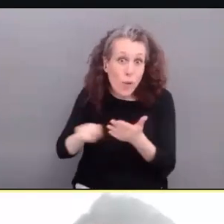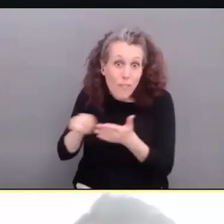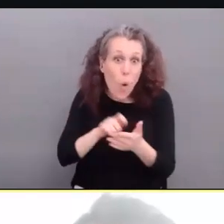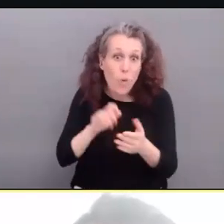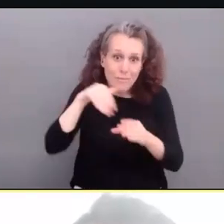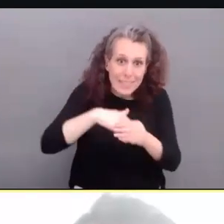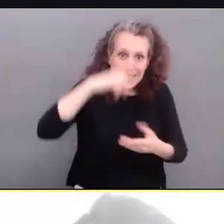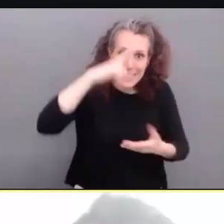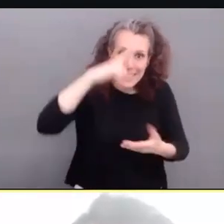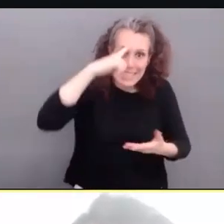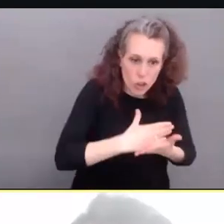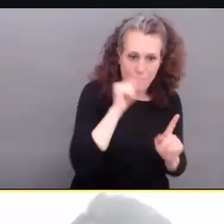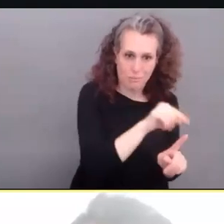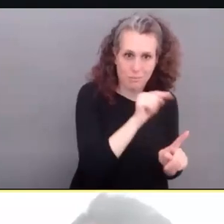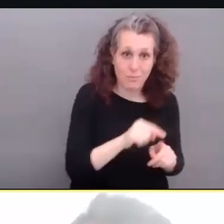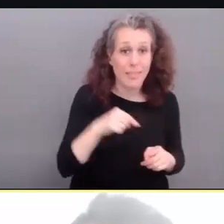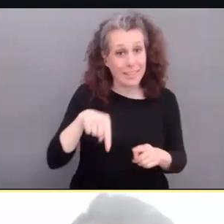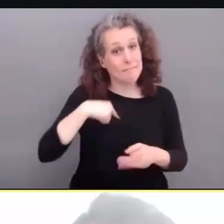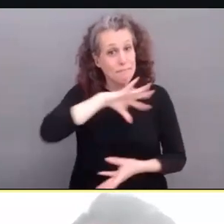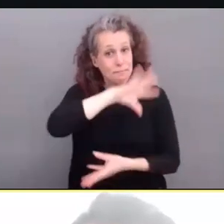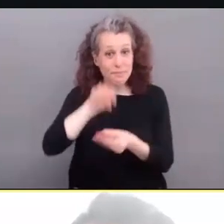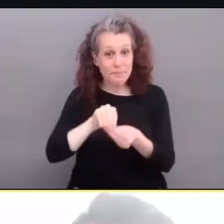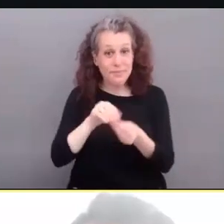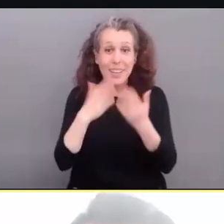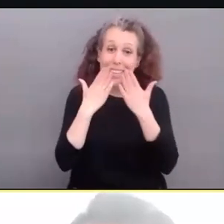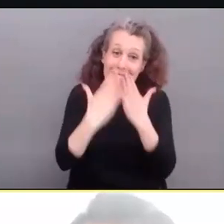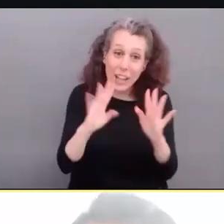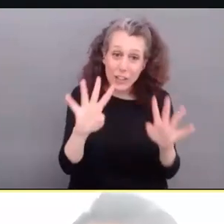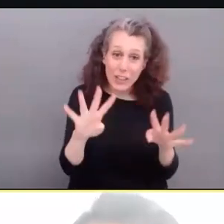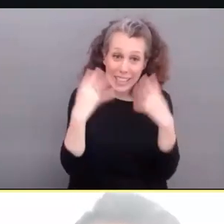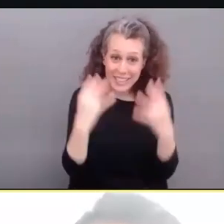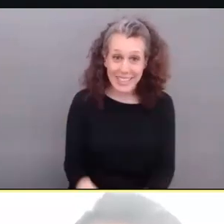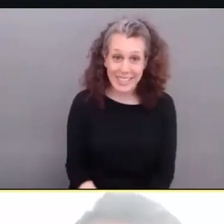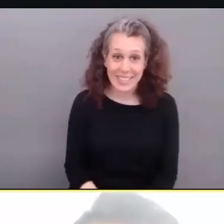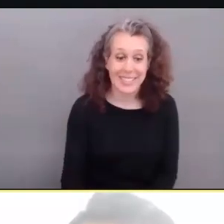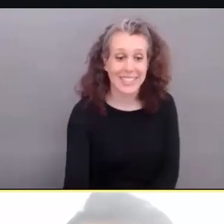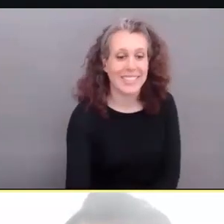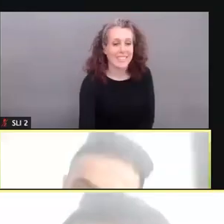my presentation. Thank you for your attention.